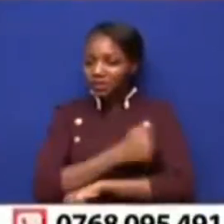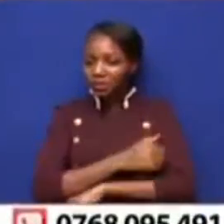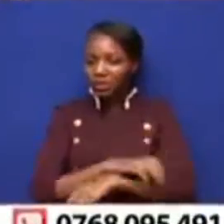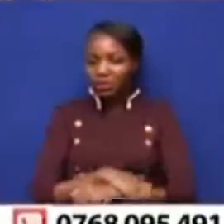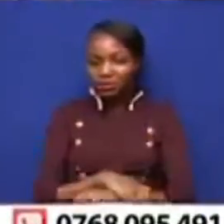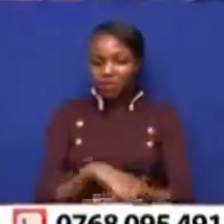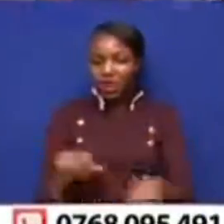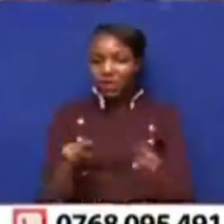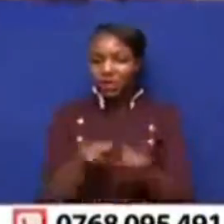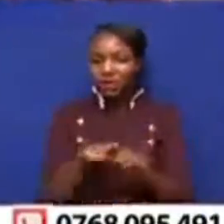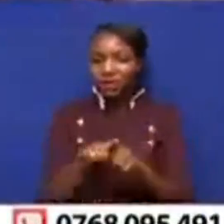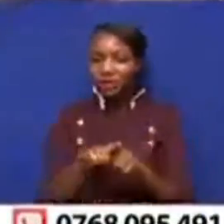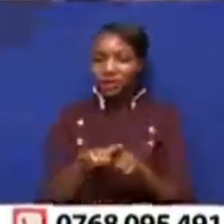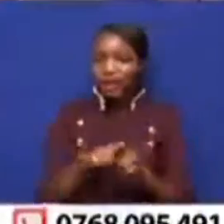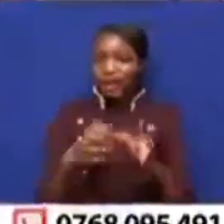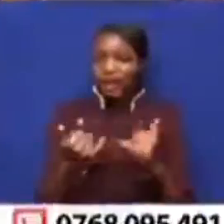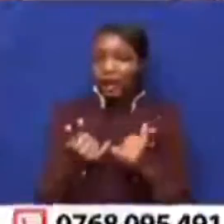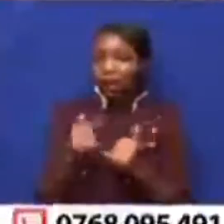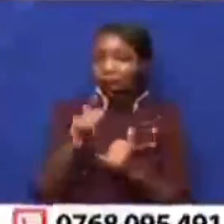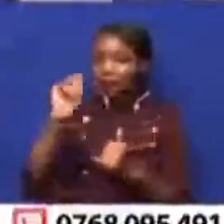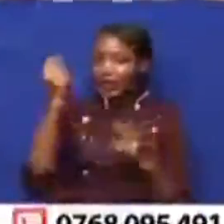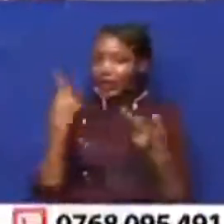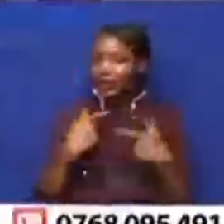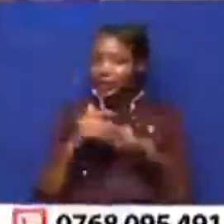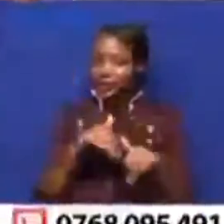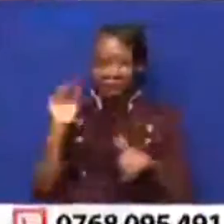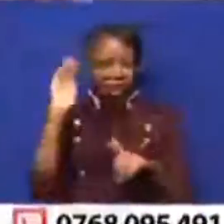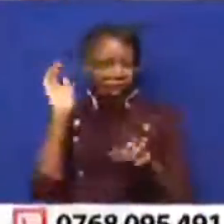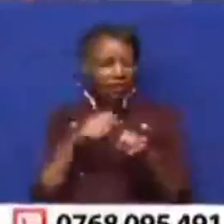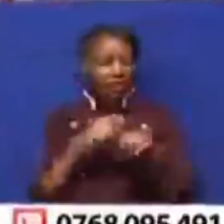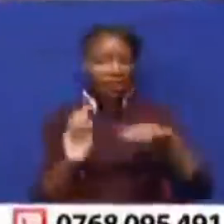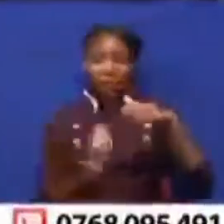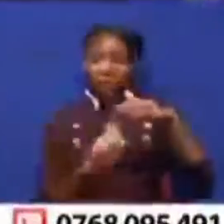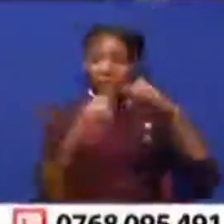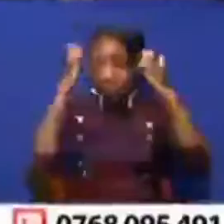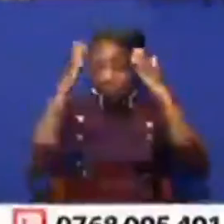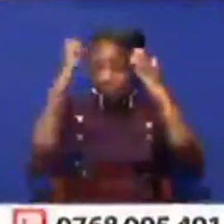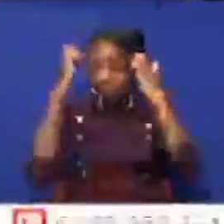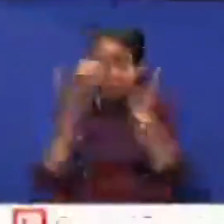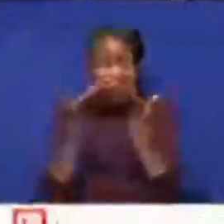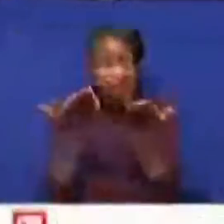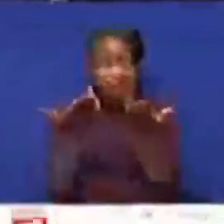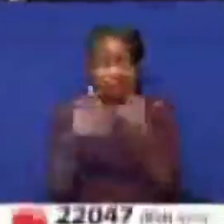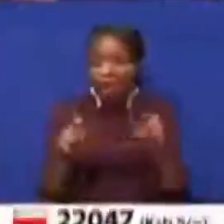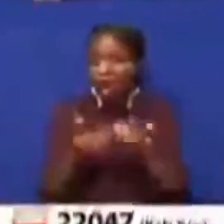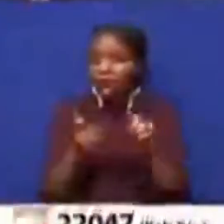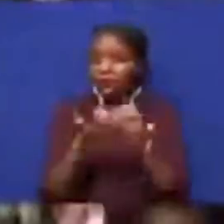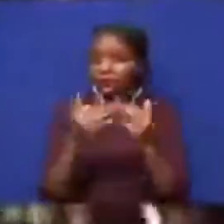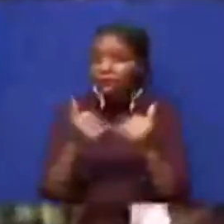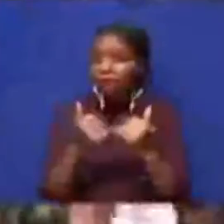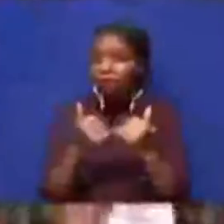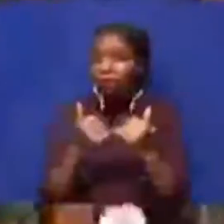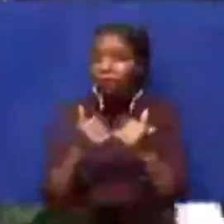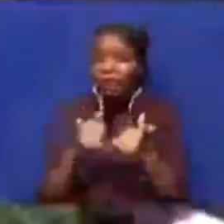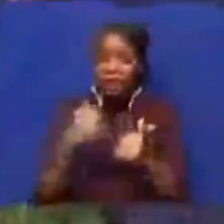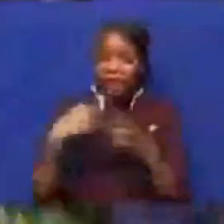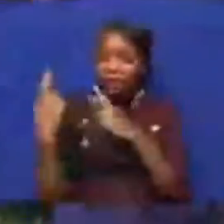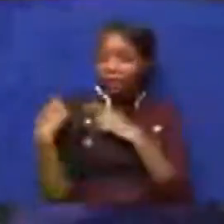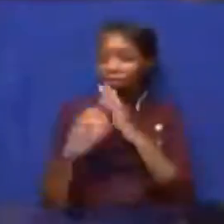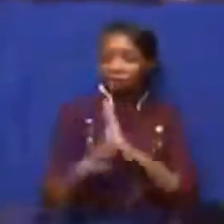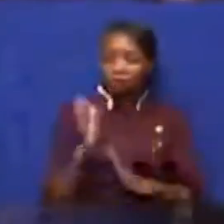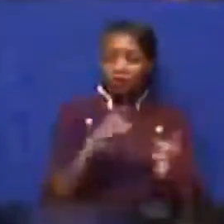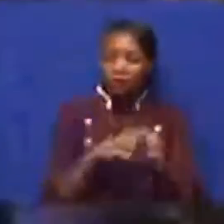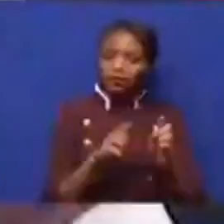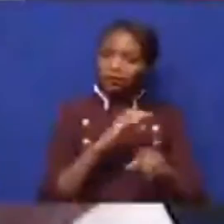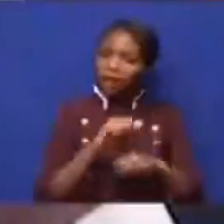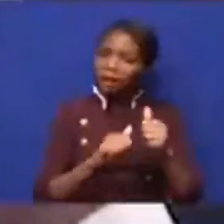reopen. This, even as Kenyans wait to hear from the Education Response Committee, which was mandated with the planning and